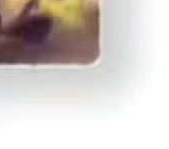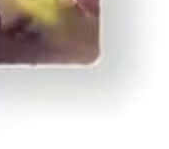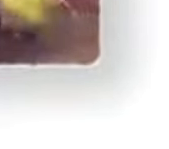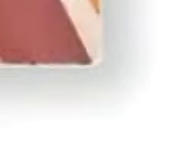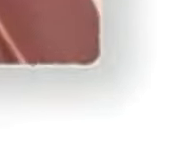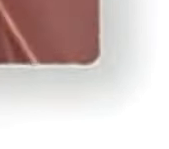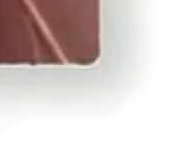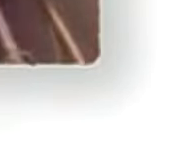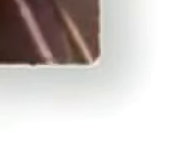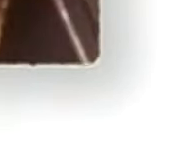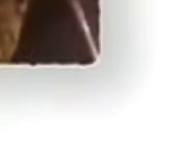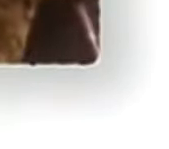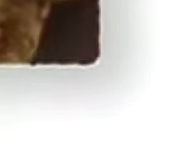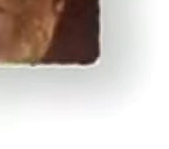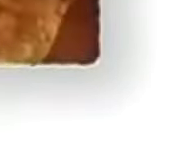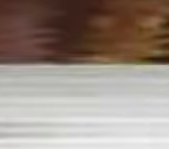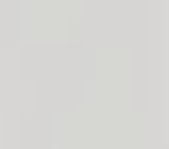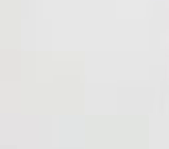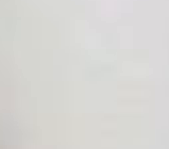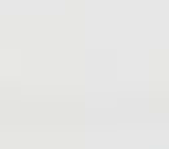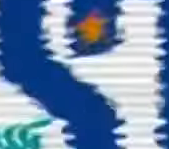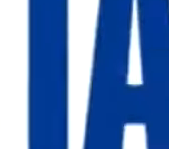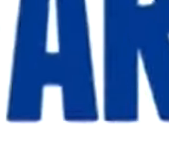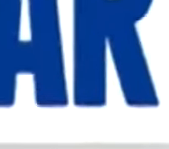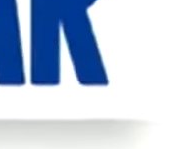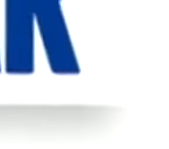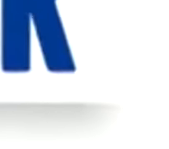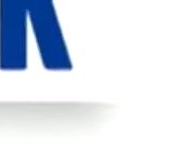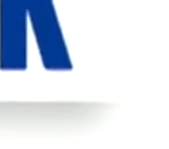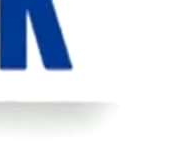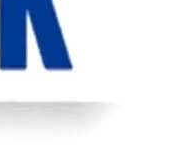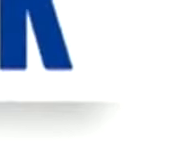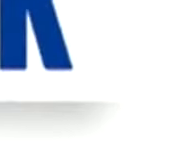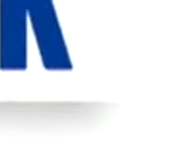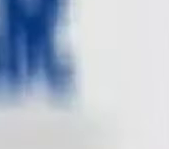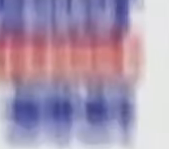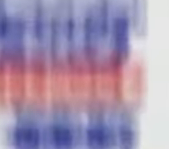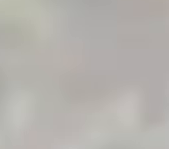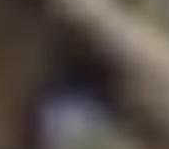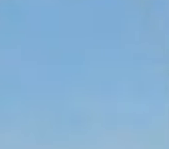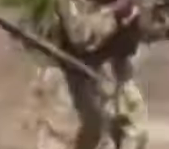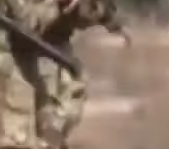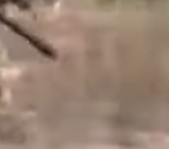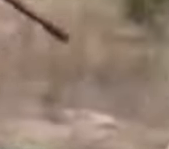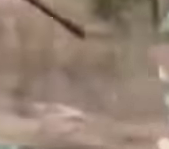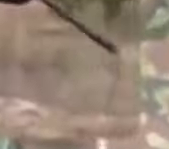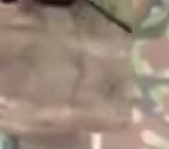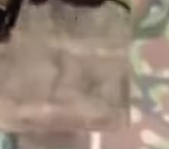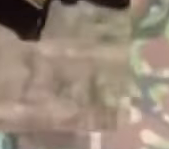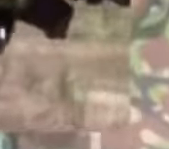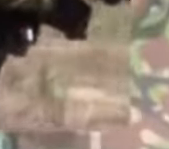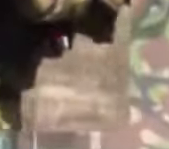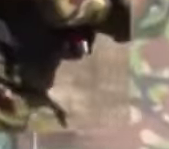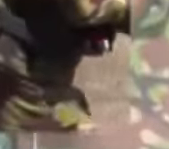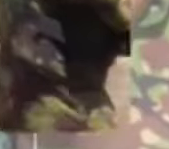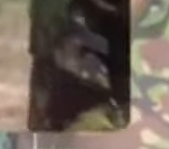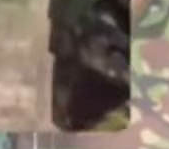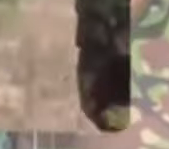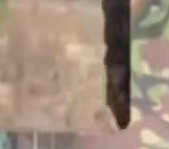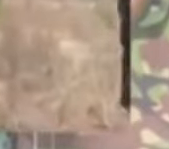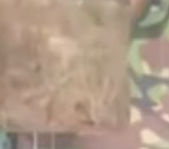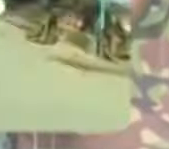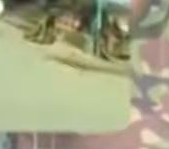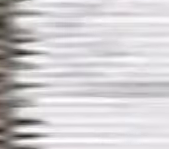the 31st of October and 7th of November. The Star on the 5th of November, while The Standard will have those details on the 27th of